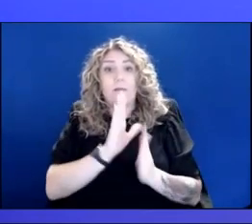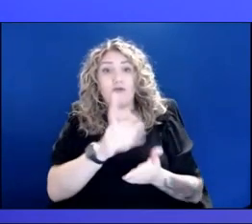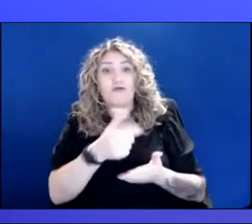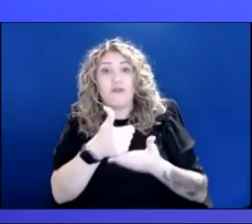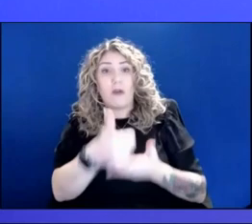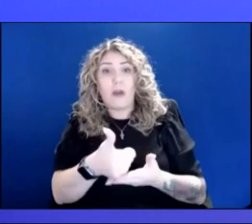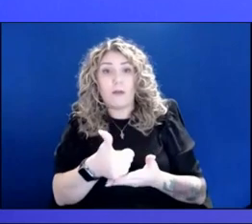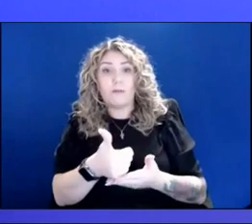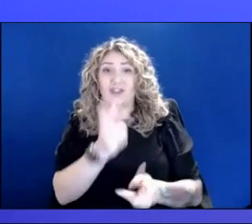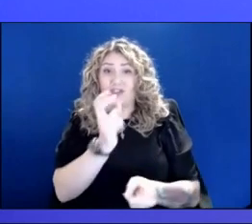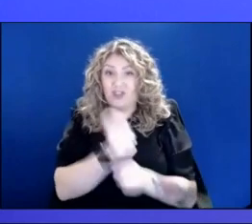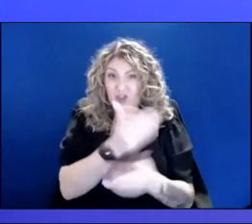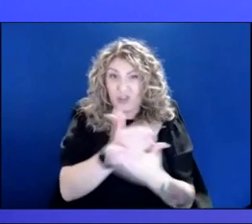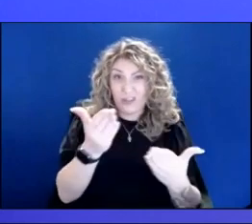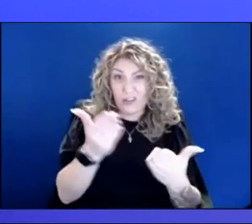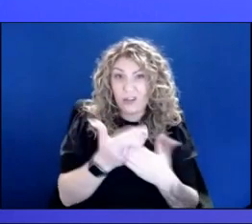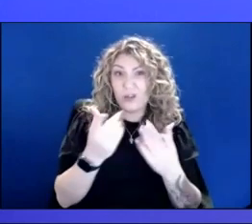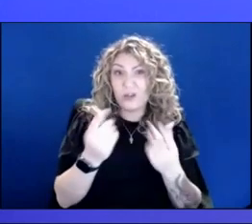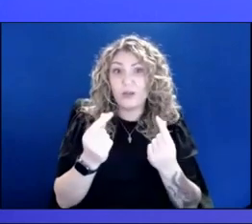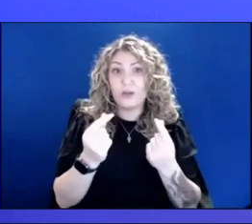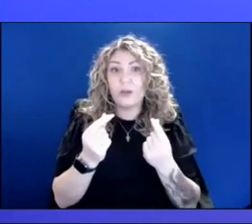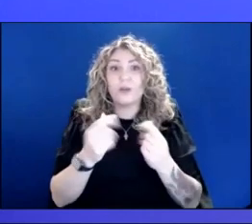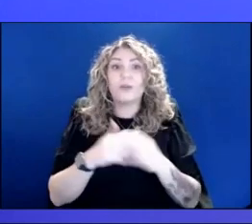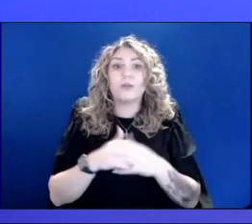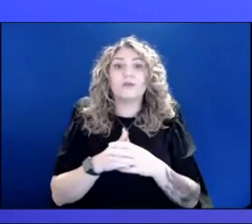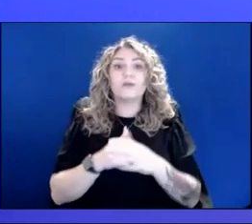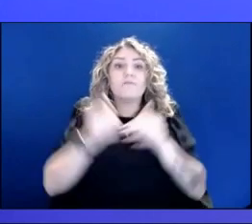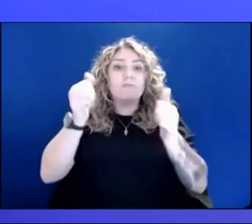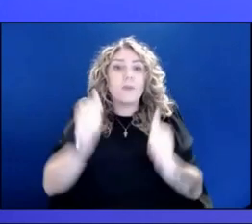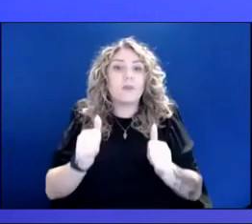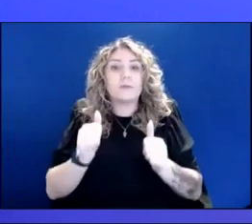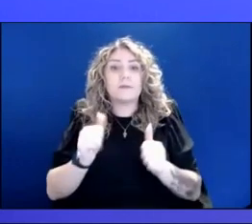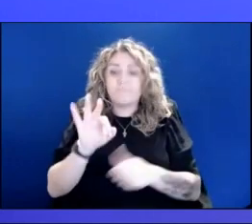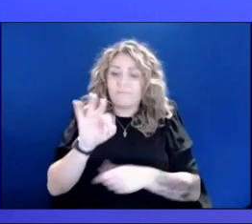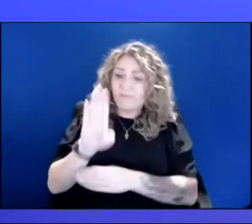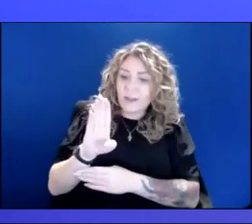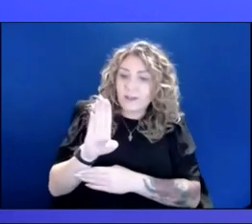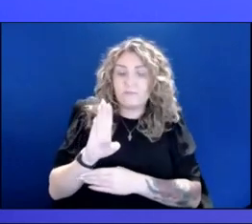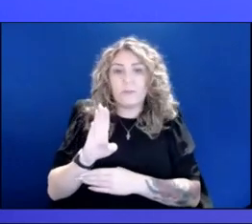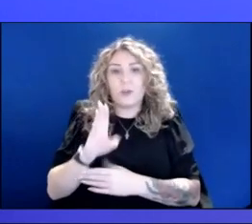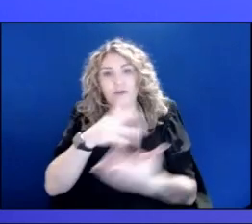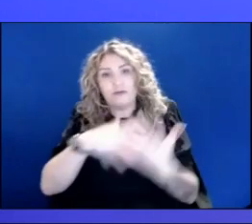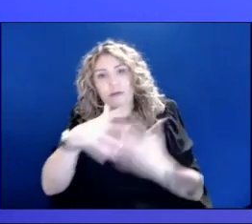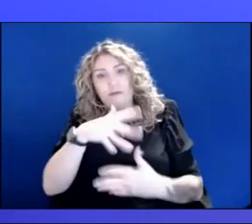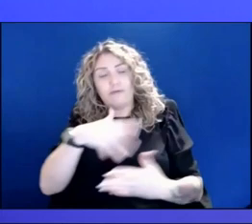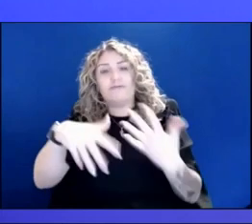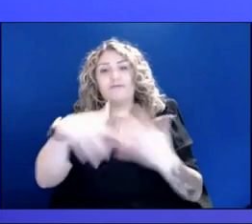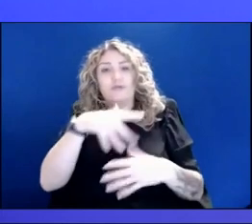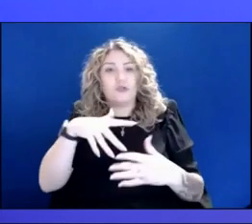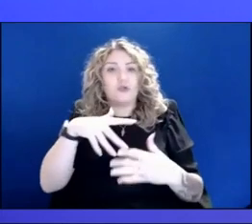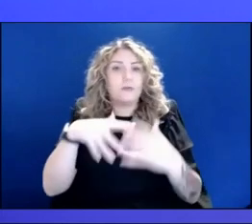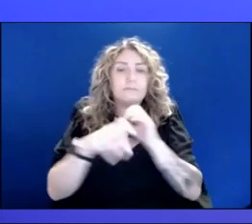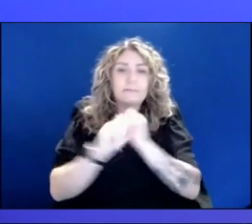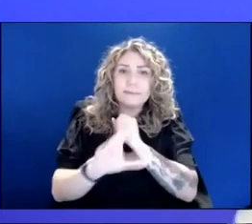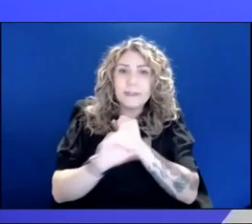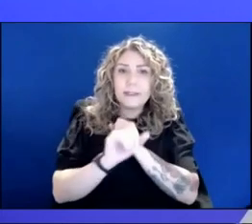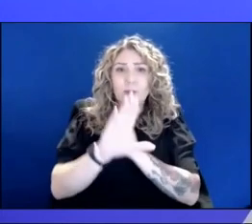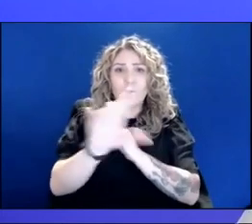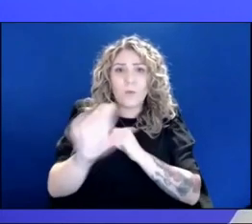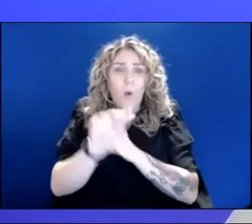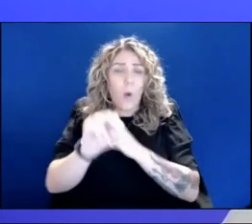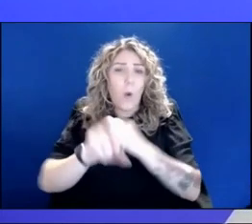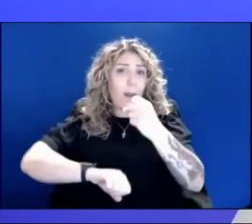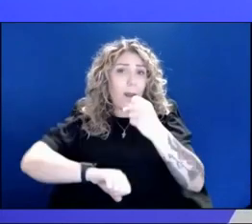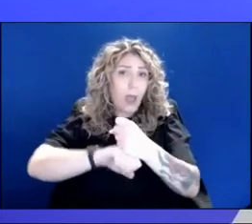do. So posting on Facebook or social media and being your own advocate really can help you. And then it's